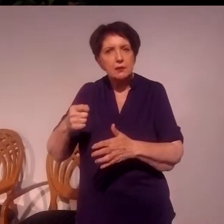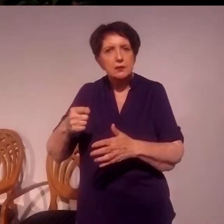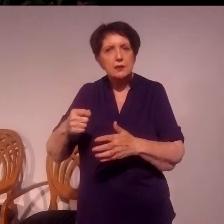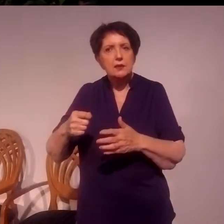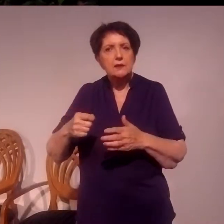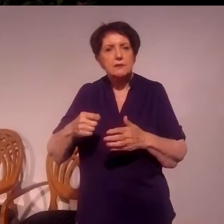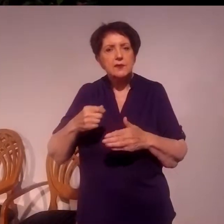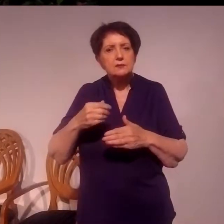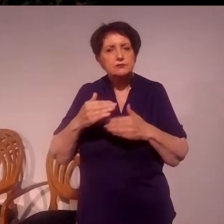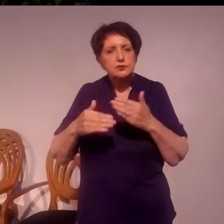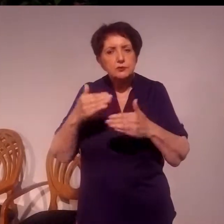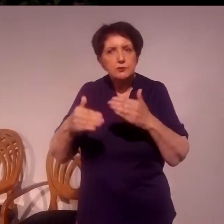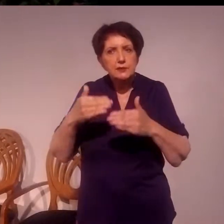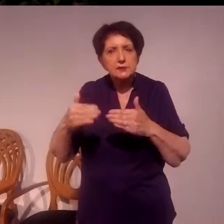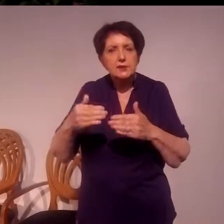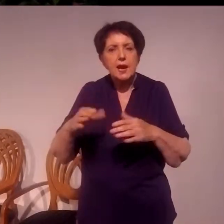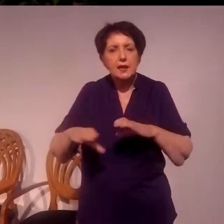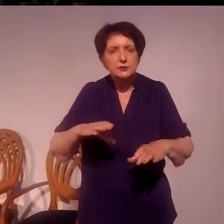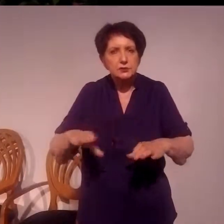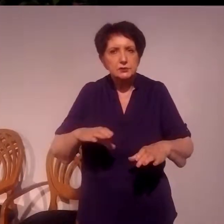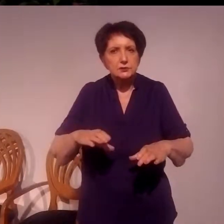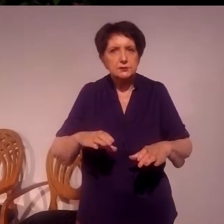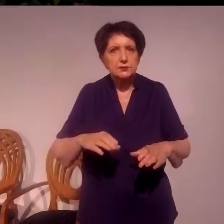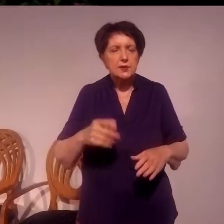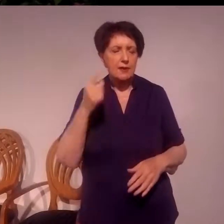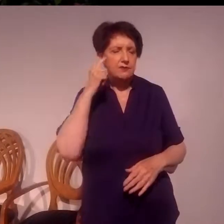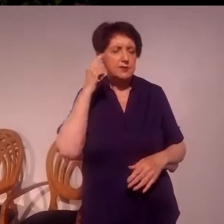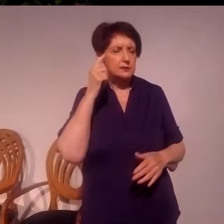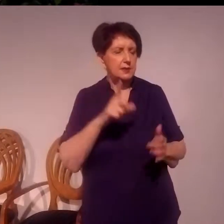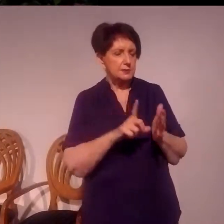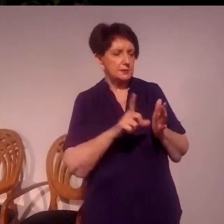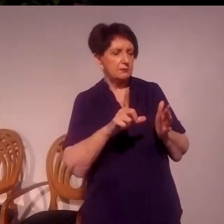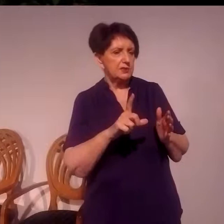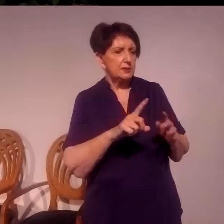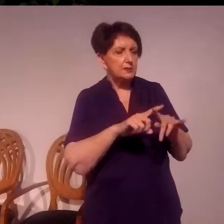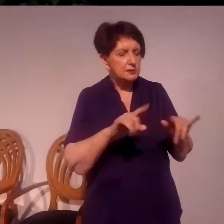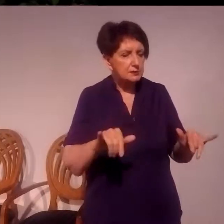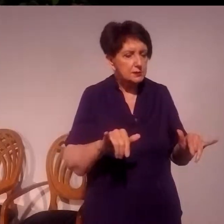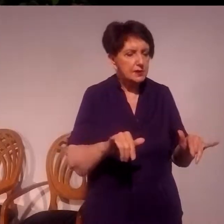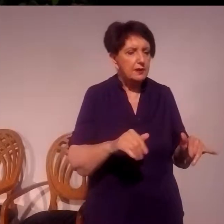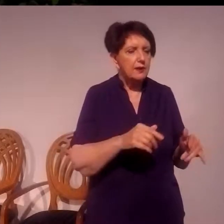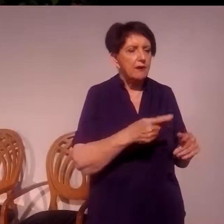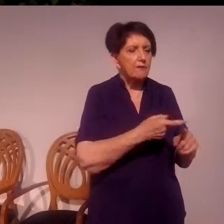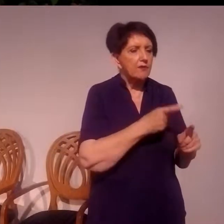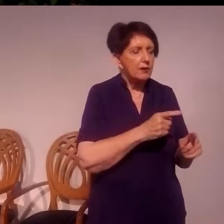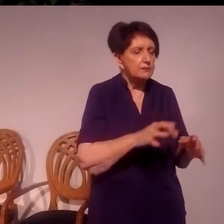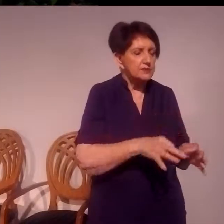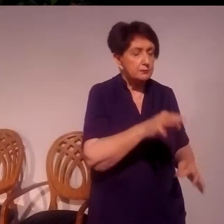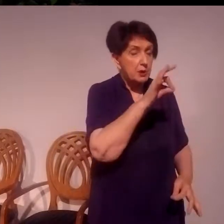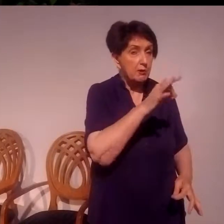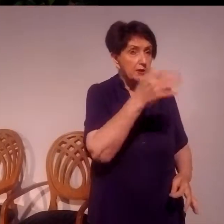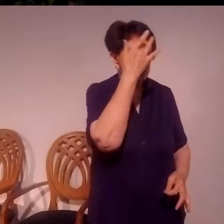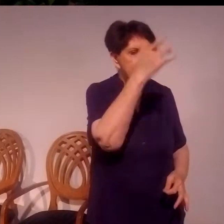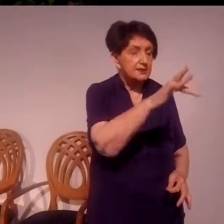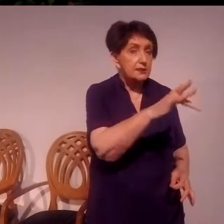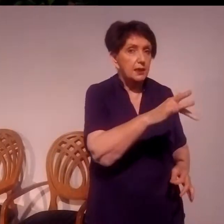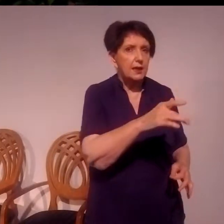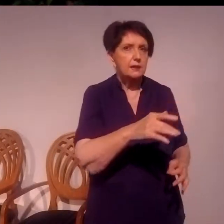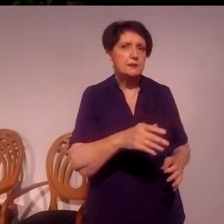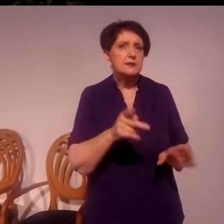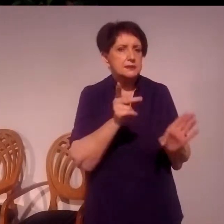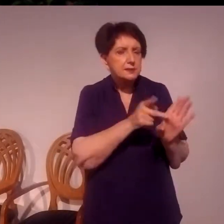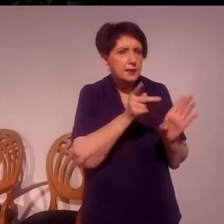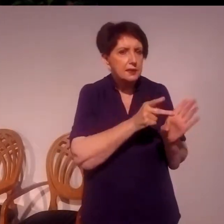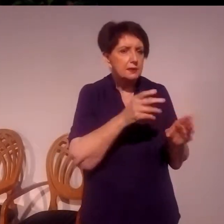like to think of this spark as simultaneously coming from spirit, psyche, emotion, and intellect. I believe that